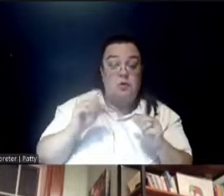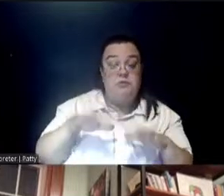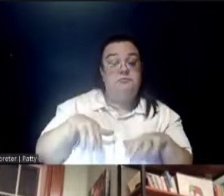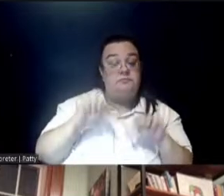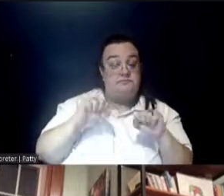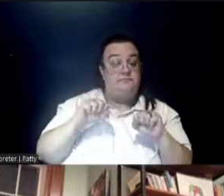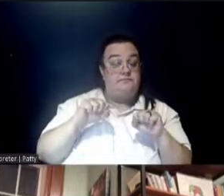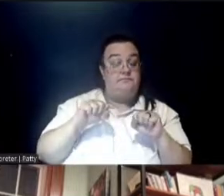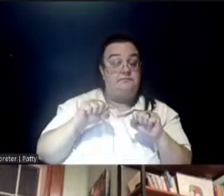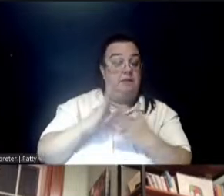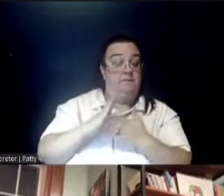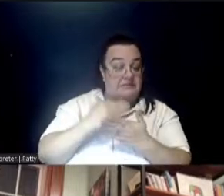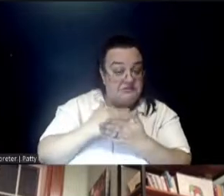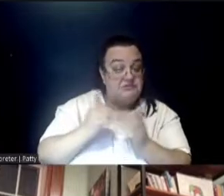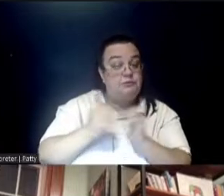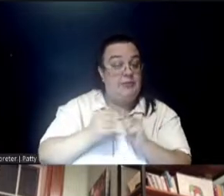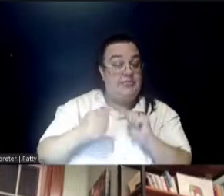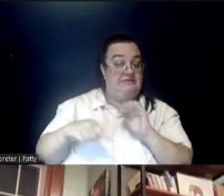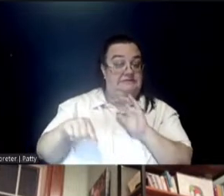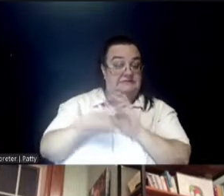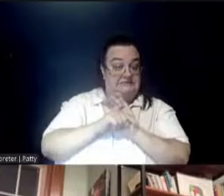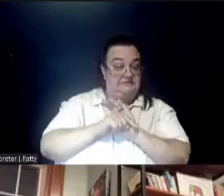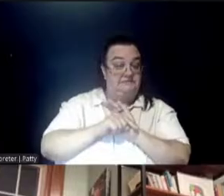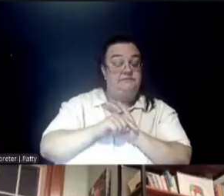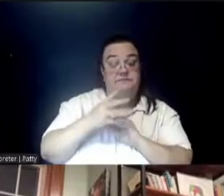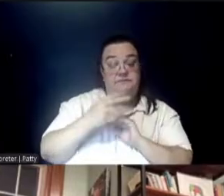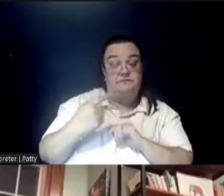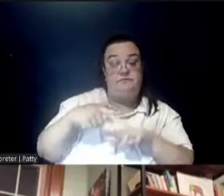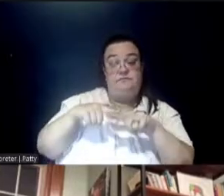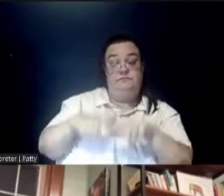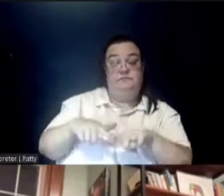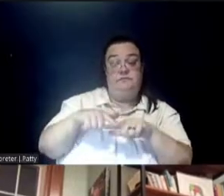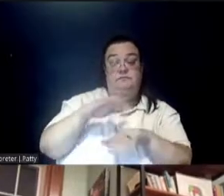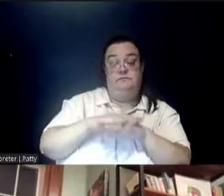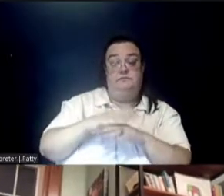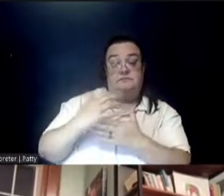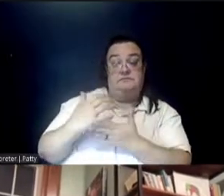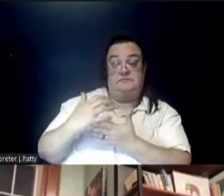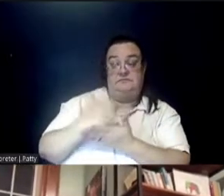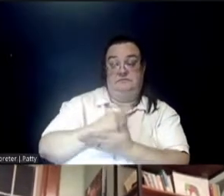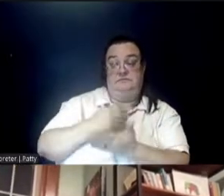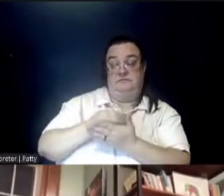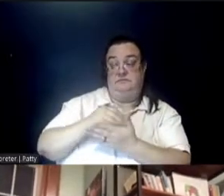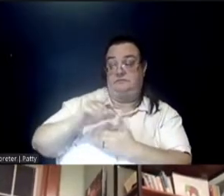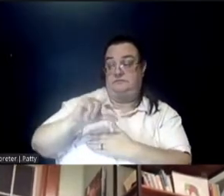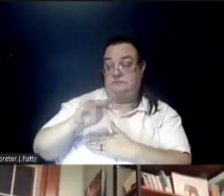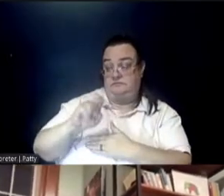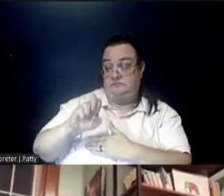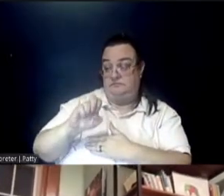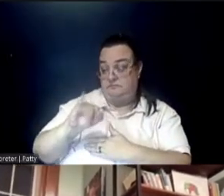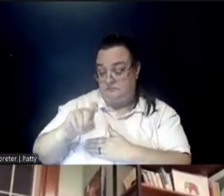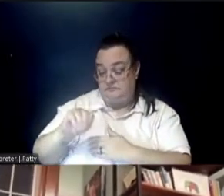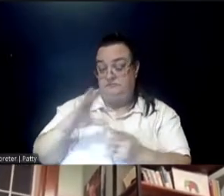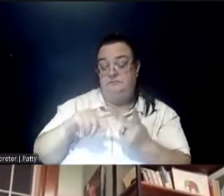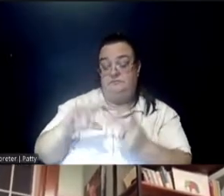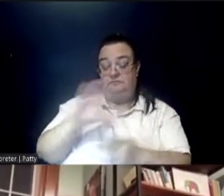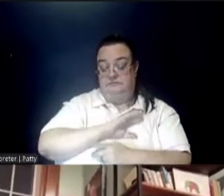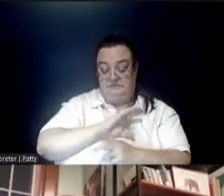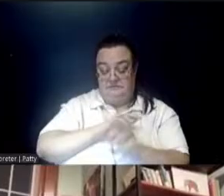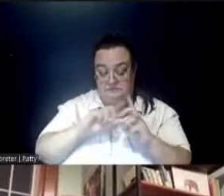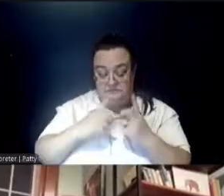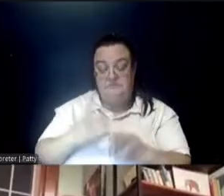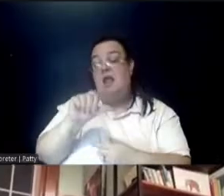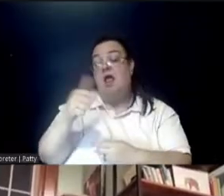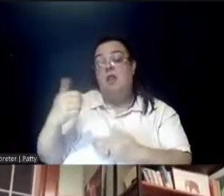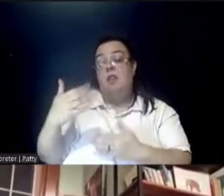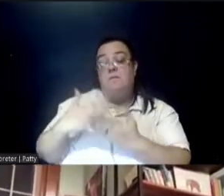budgets and rely on the salaries line item and the police department and other things in the police department